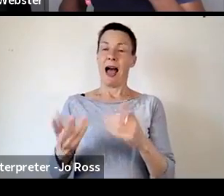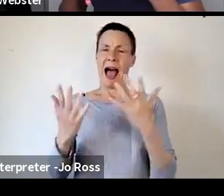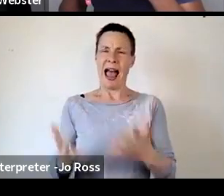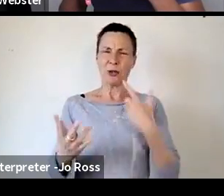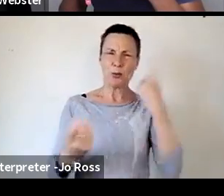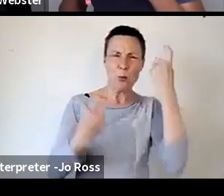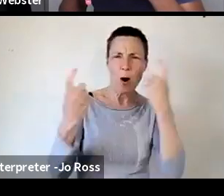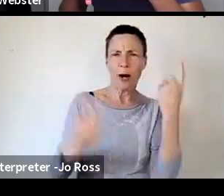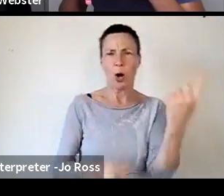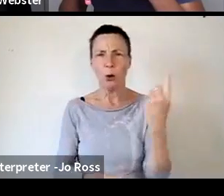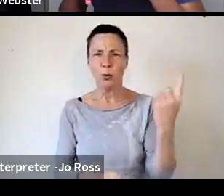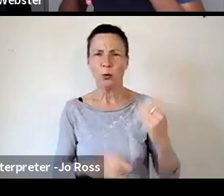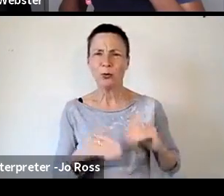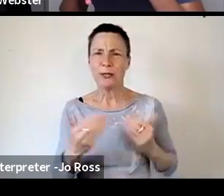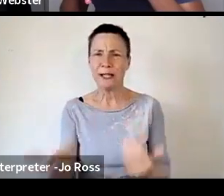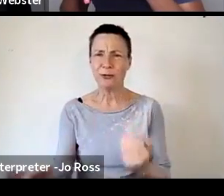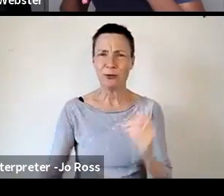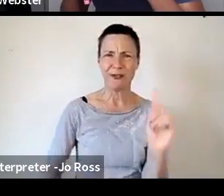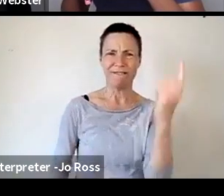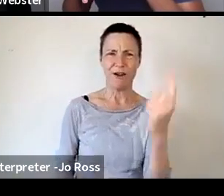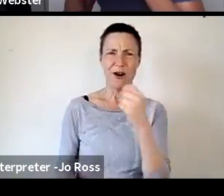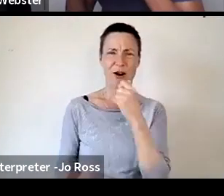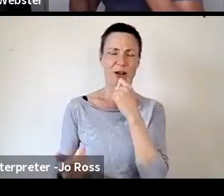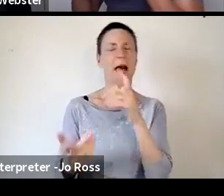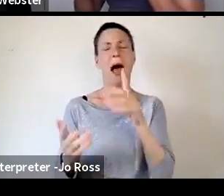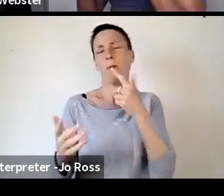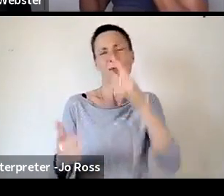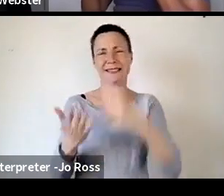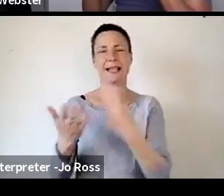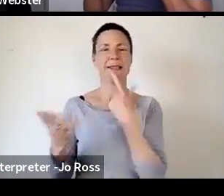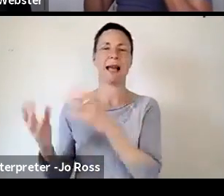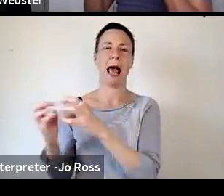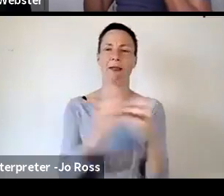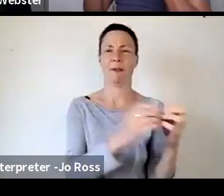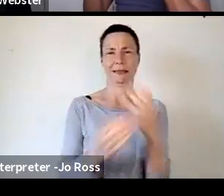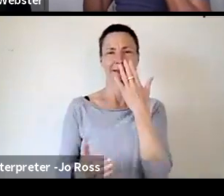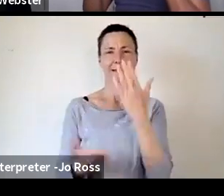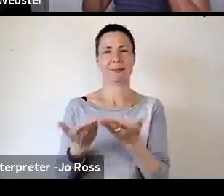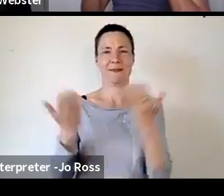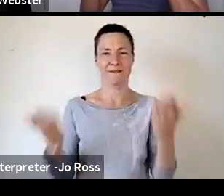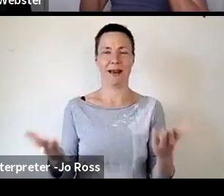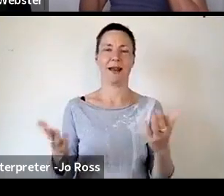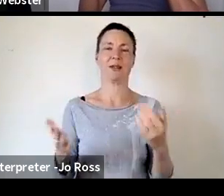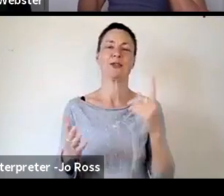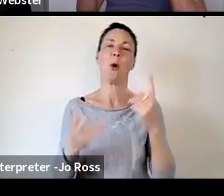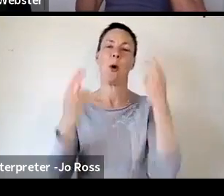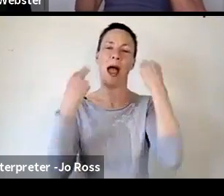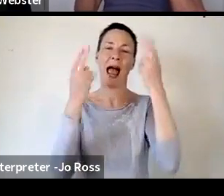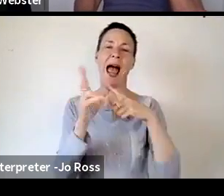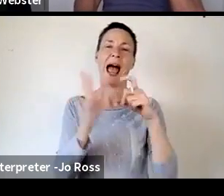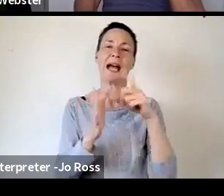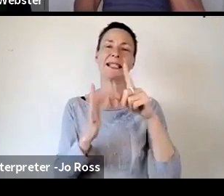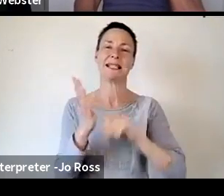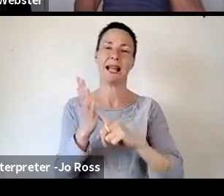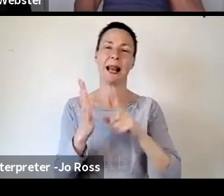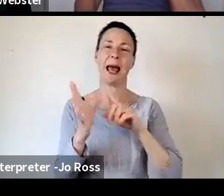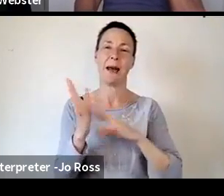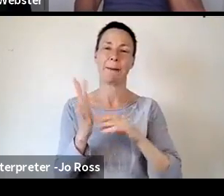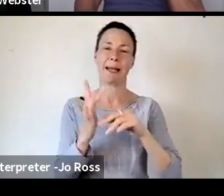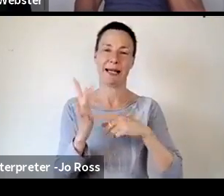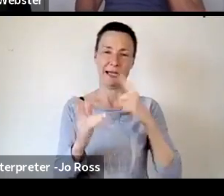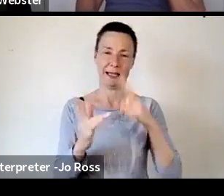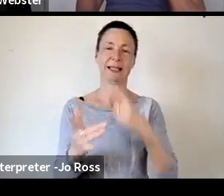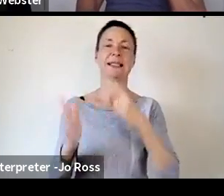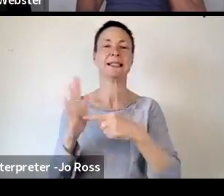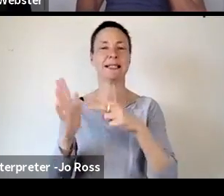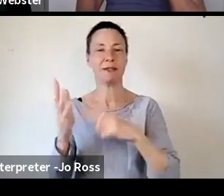out who to introduce first, but I'm going alphabetical, which seems fair, of surnames. So Adeel Amini. Adeel is a TV